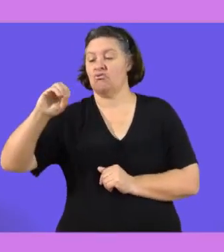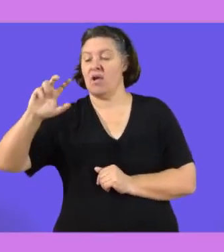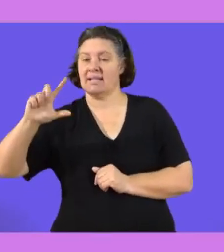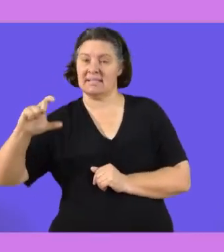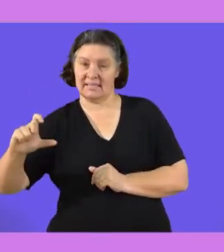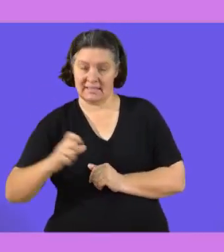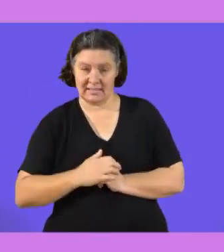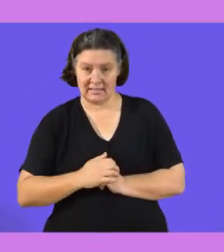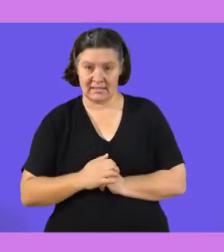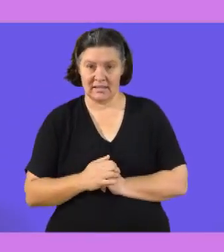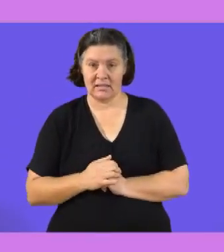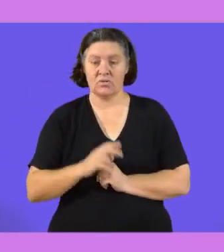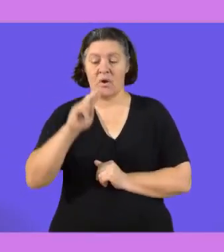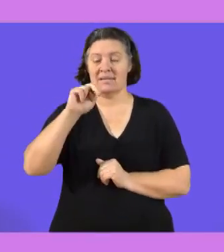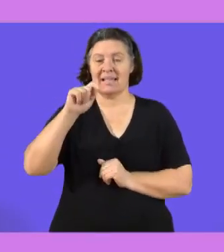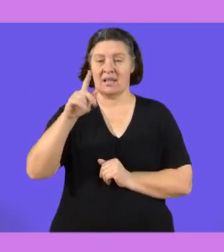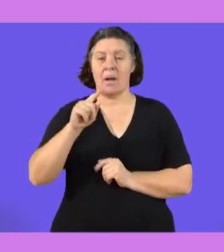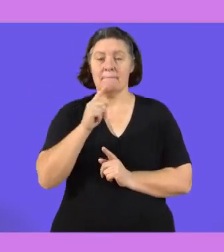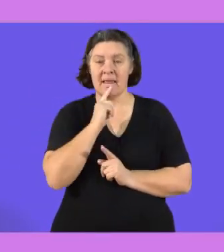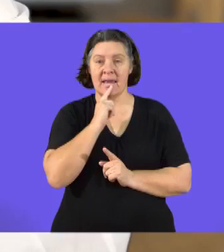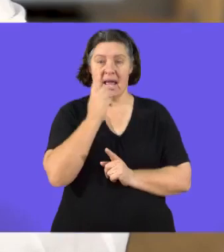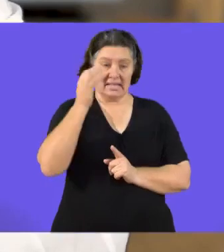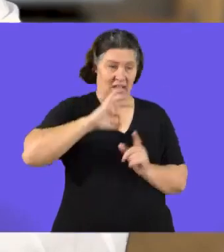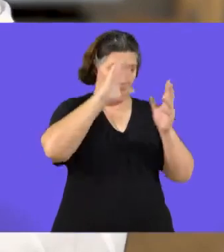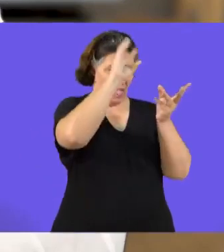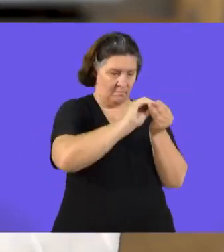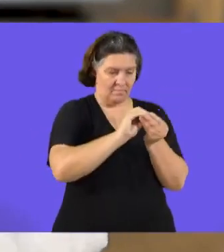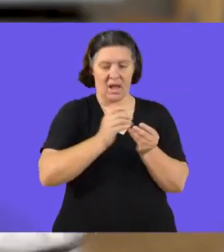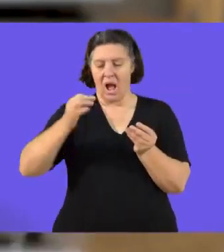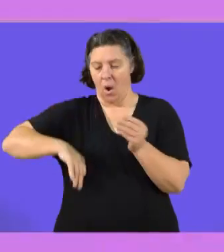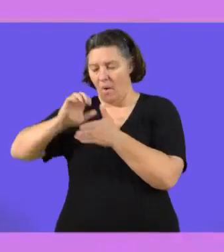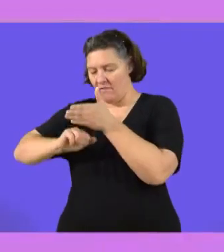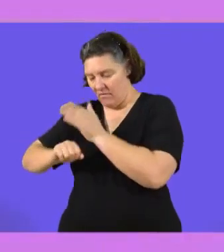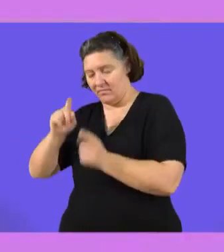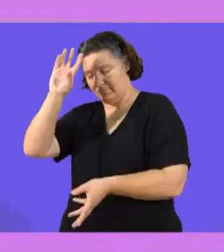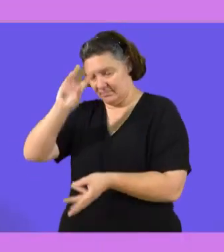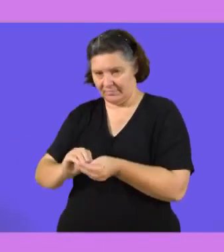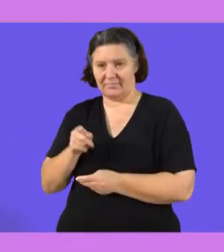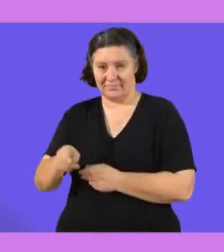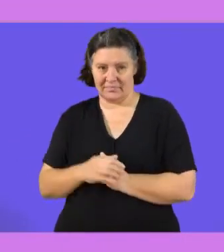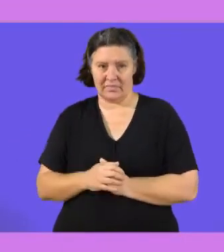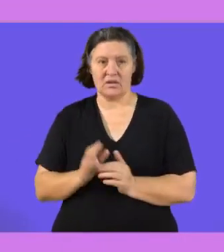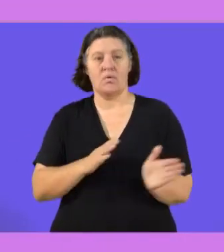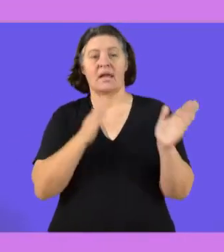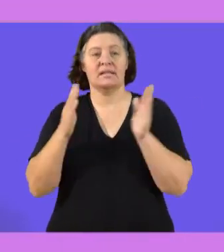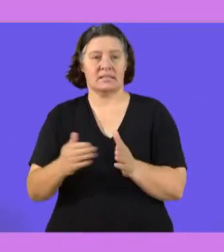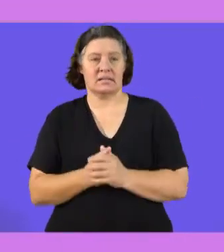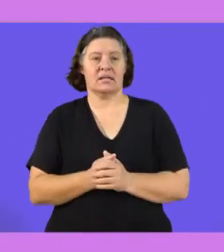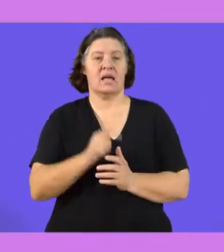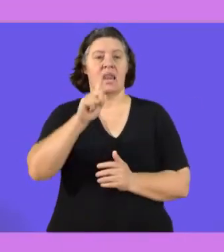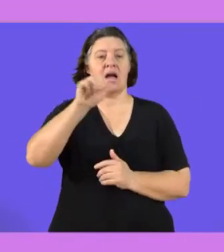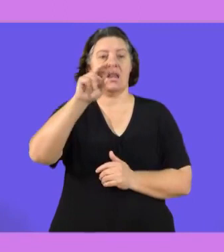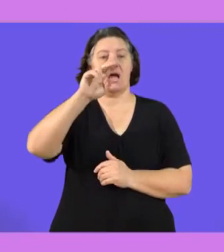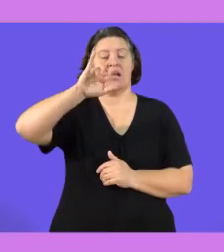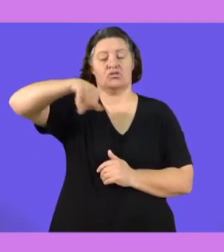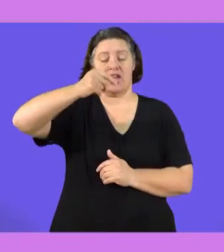income, income after all the deductions. Let's quickly look at our next one. Lana Jane is working for a construction company